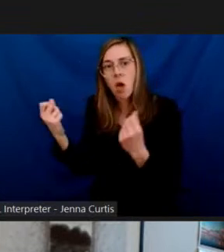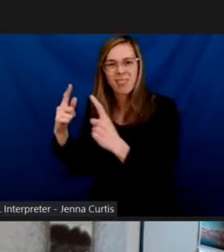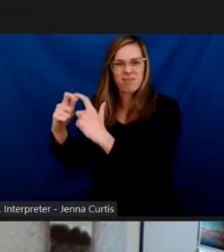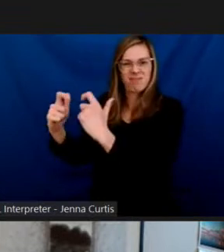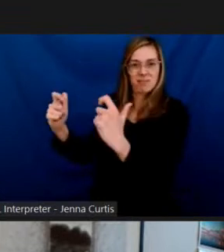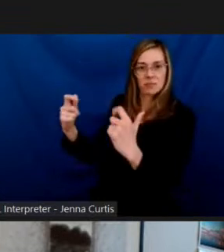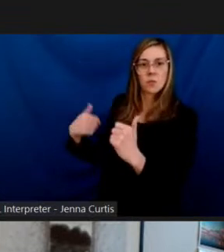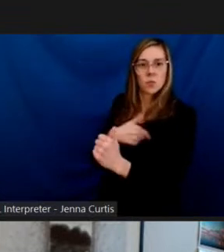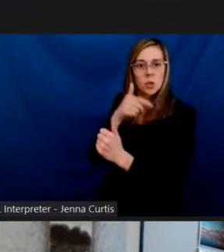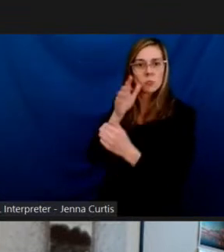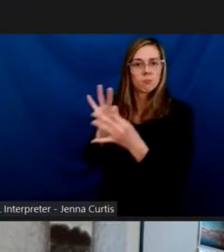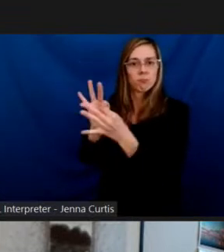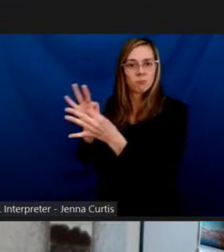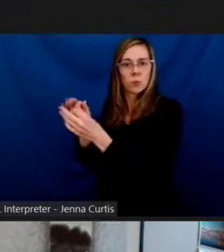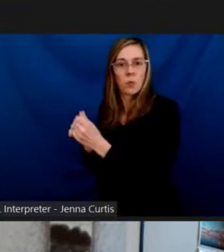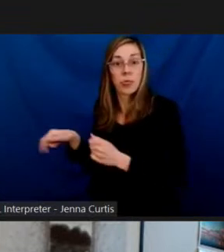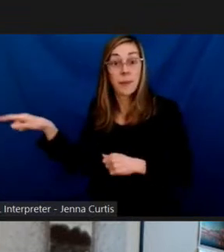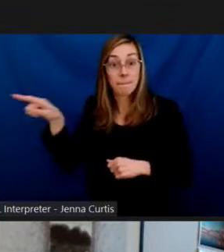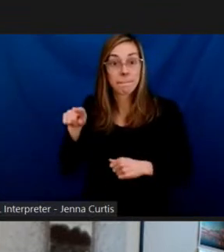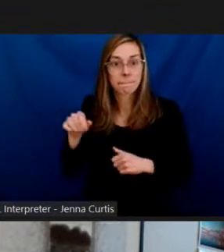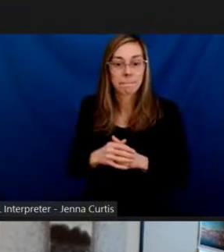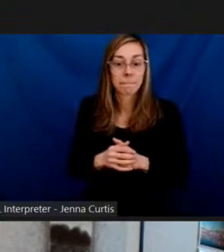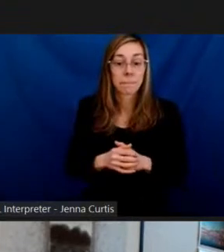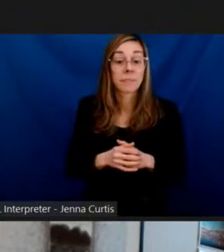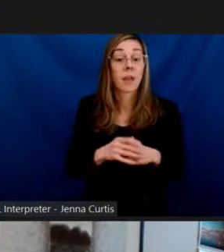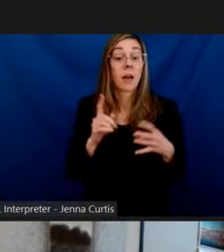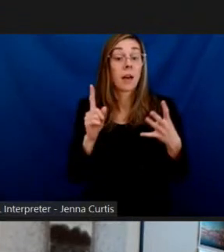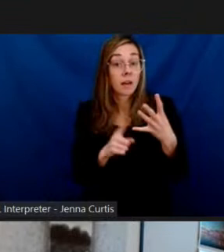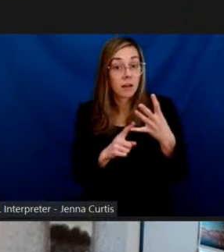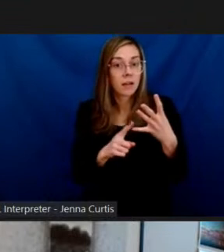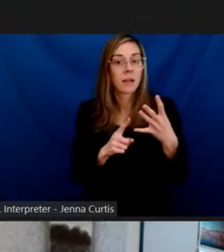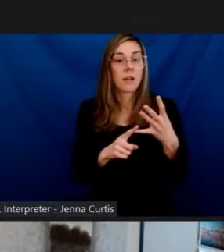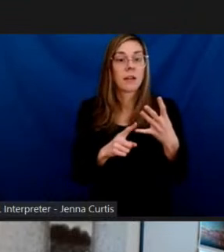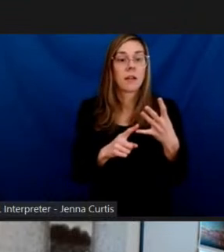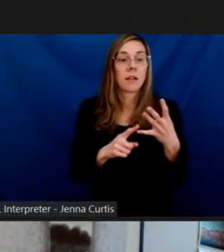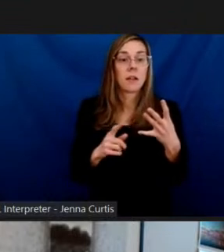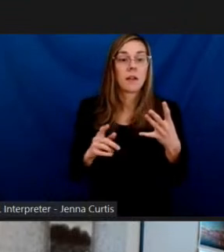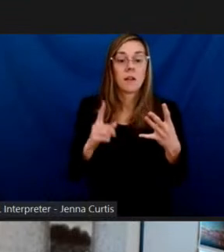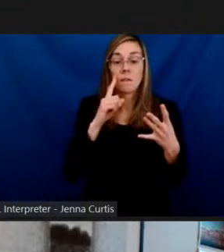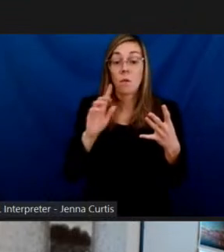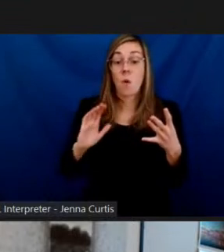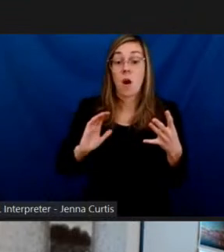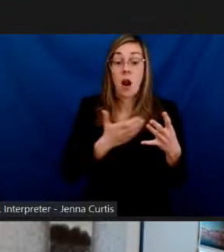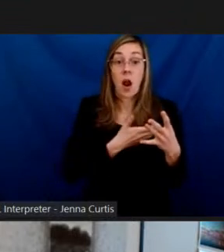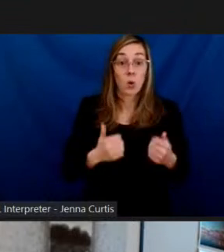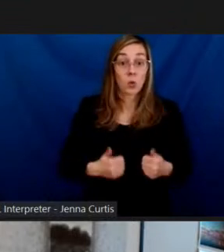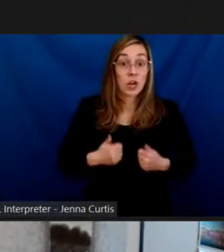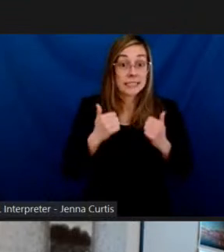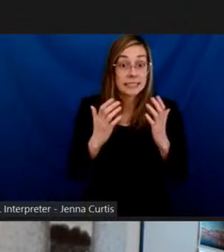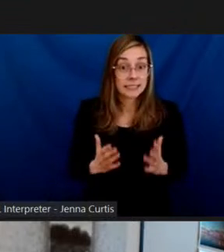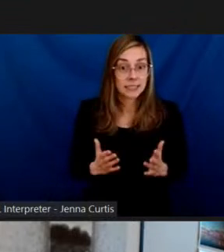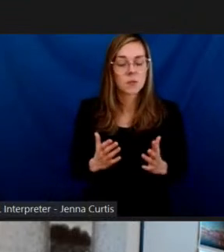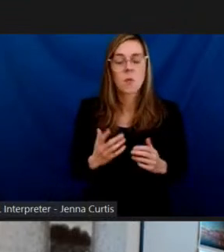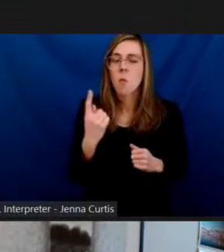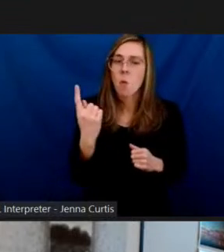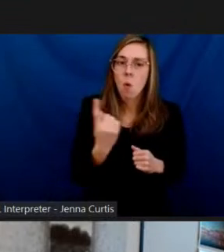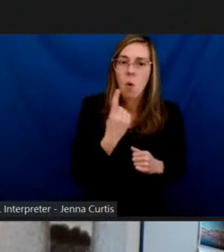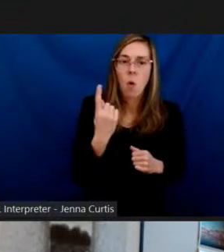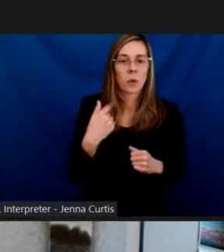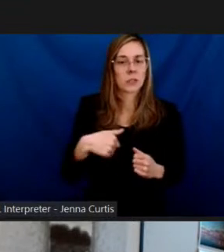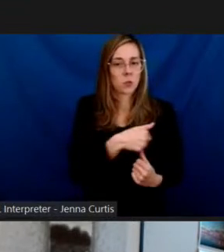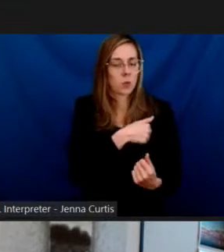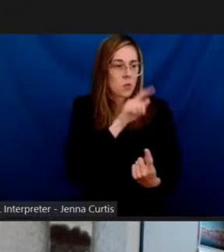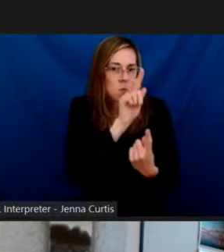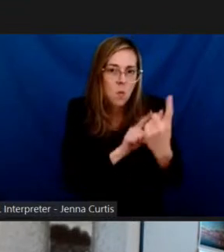fourth thing is that for our residents, we're always looking to engage on-site one-on-one time with